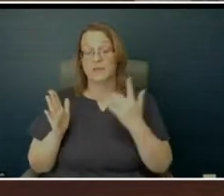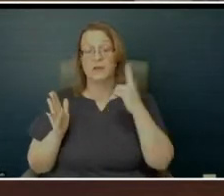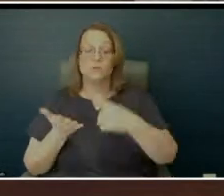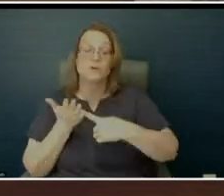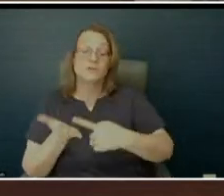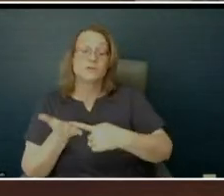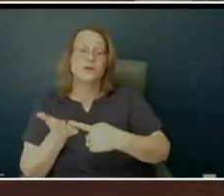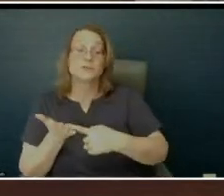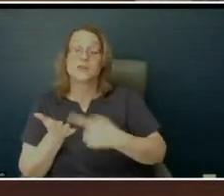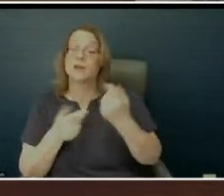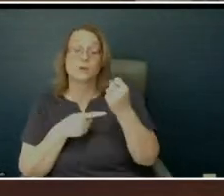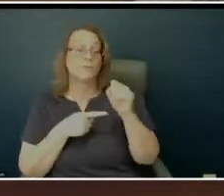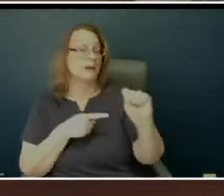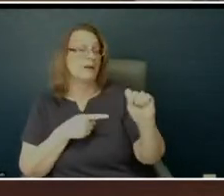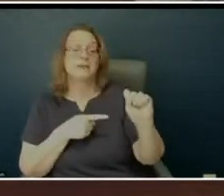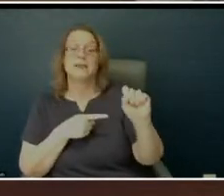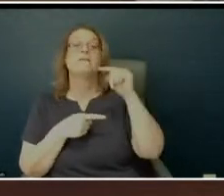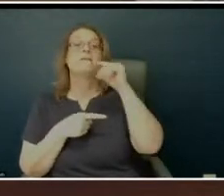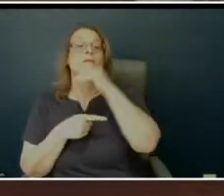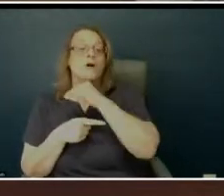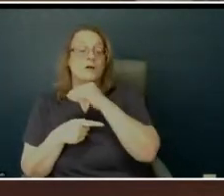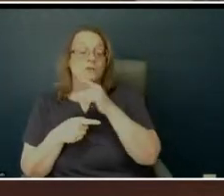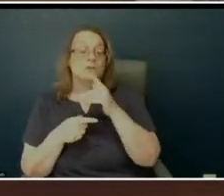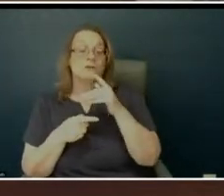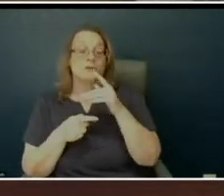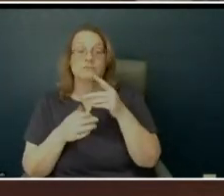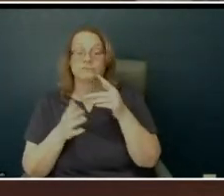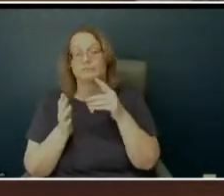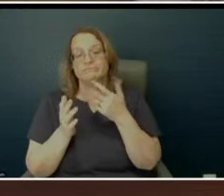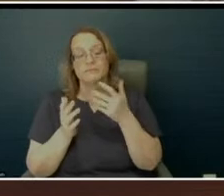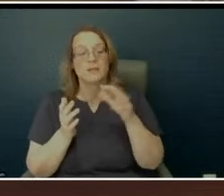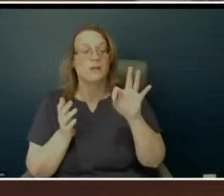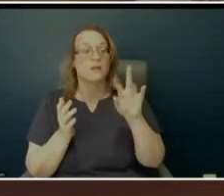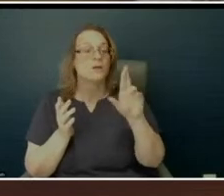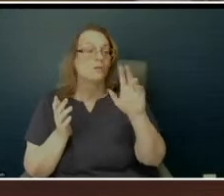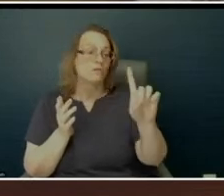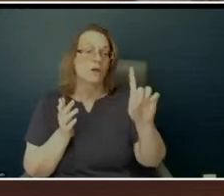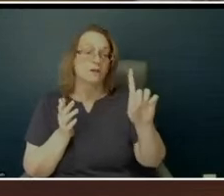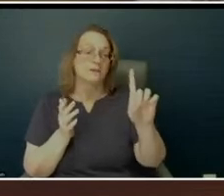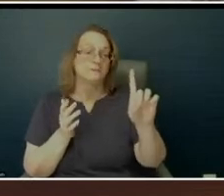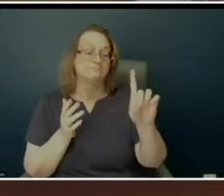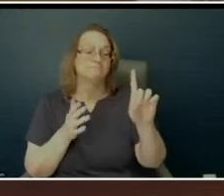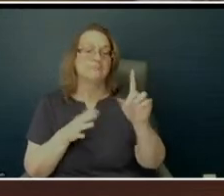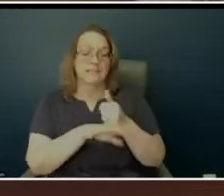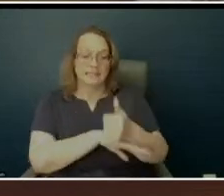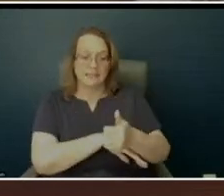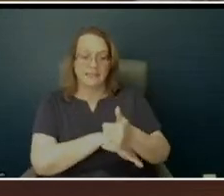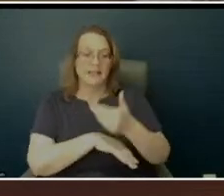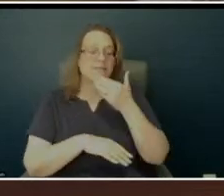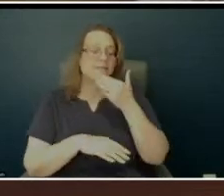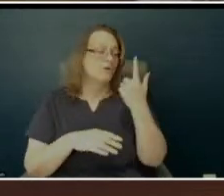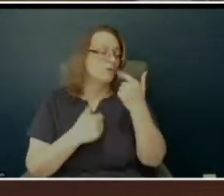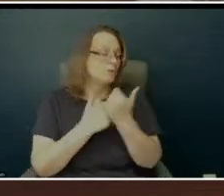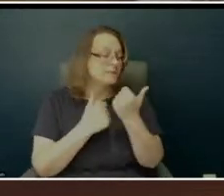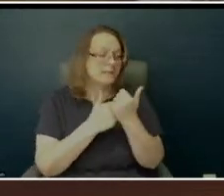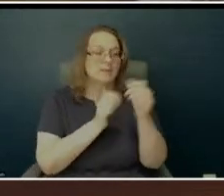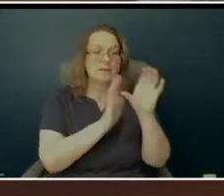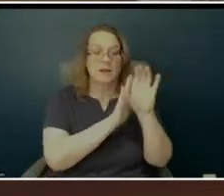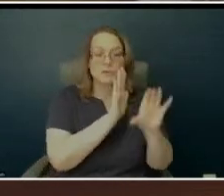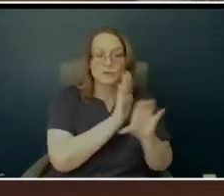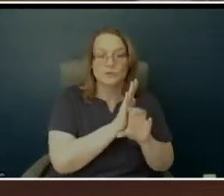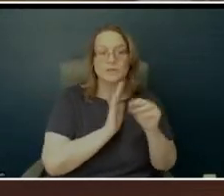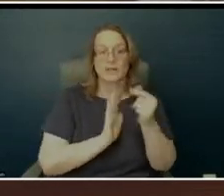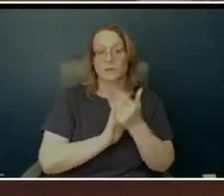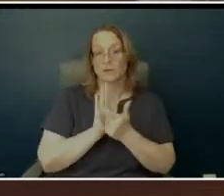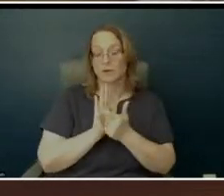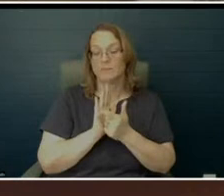the root of January 6th. And thank you for standing up for the Constitution and for the rule of law. Of course, not all